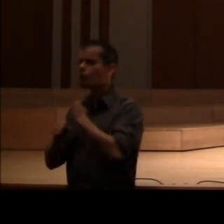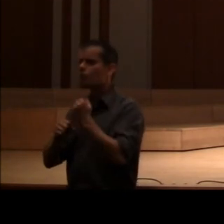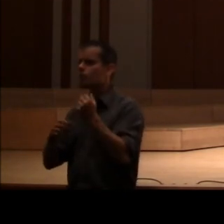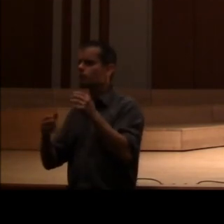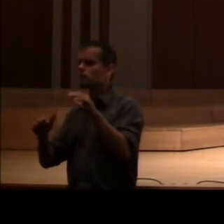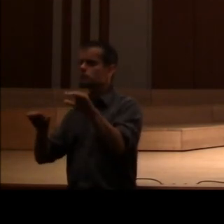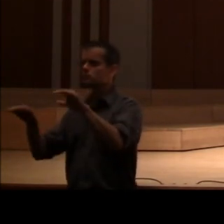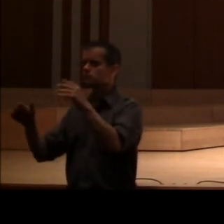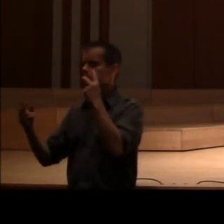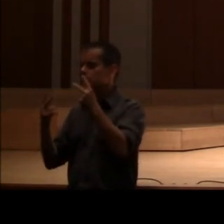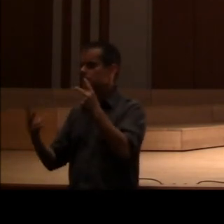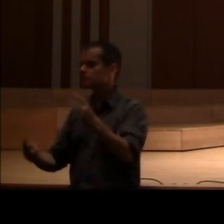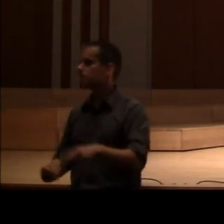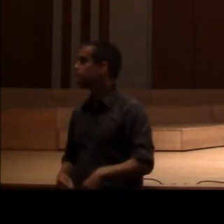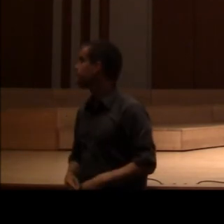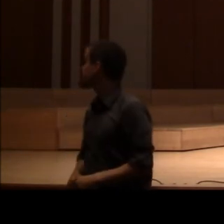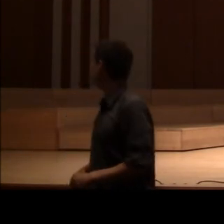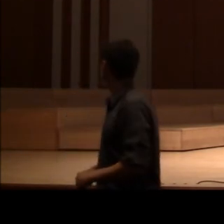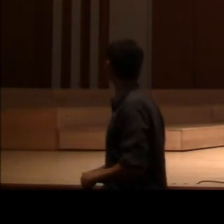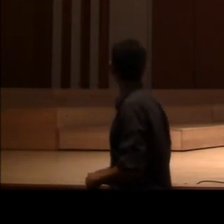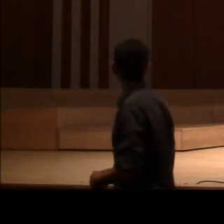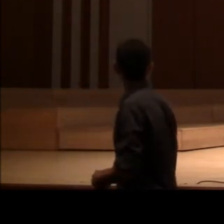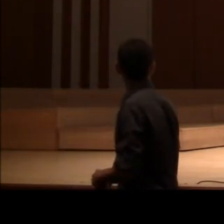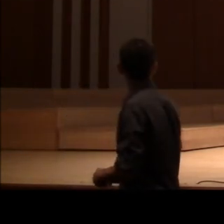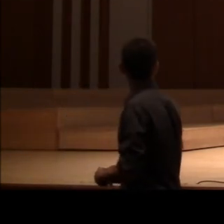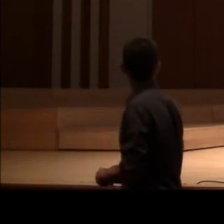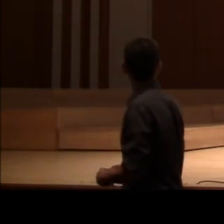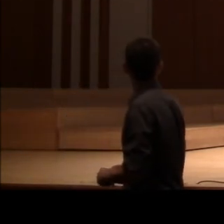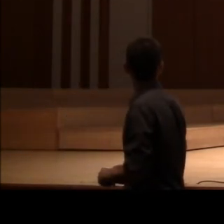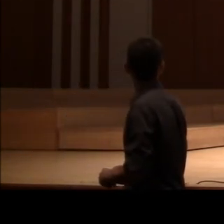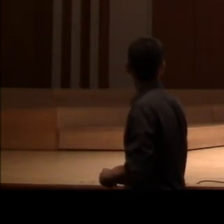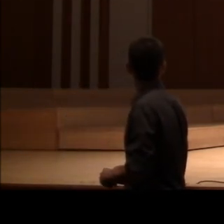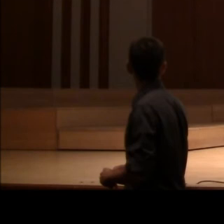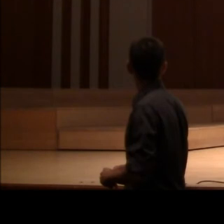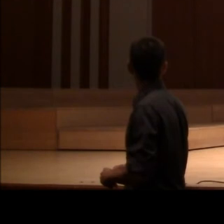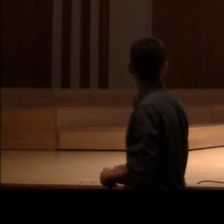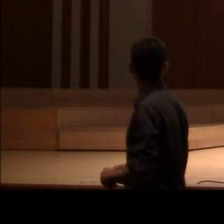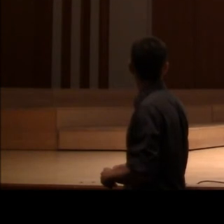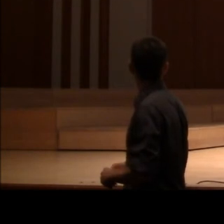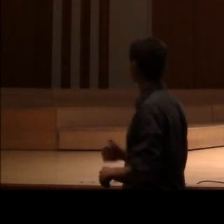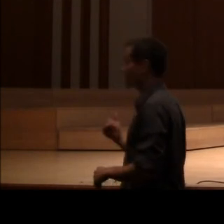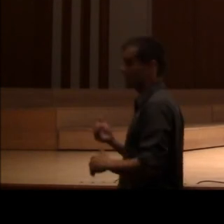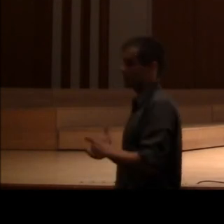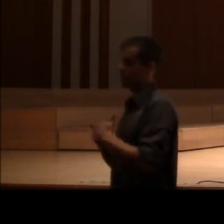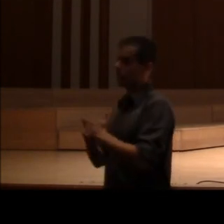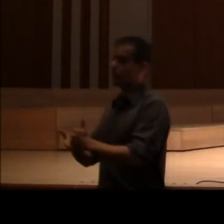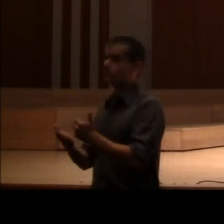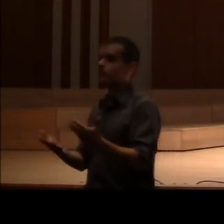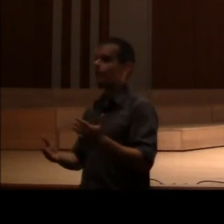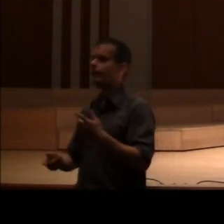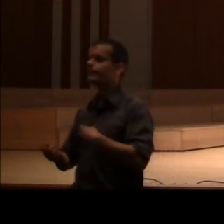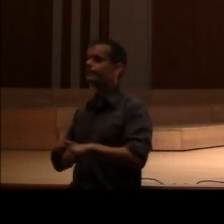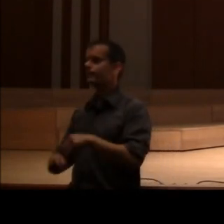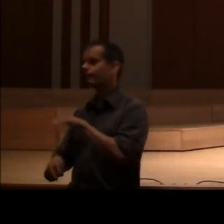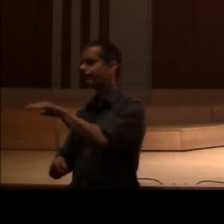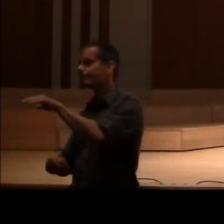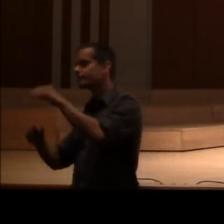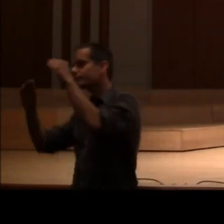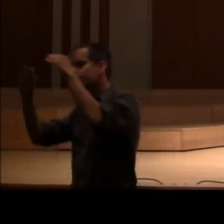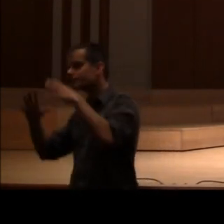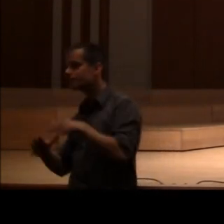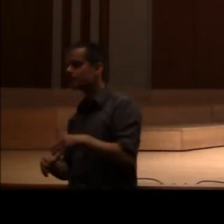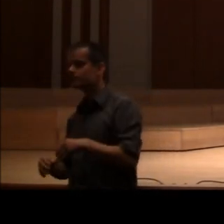helps a lot because all these questions that otherwise you might be confused by, or you might have to call up a teacher or something, are suddenly answered right here. Is another